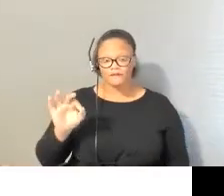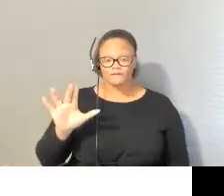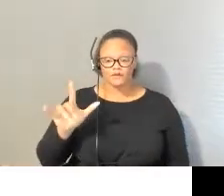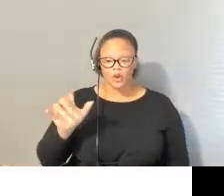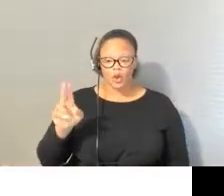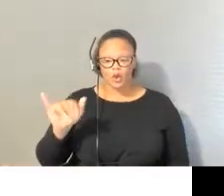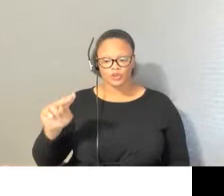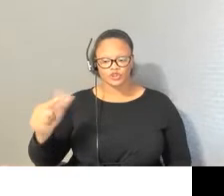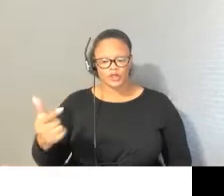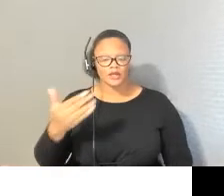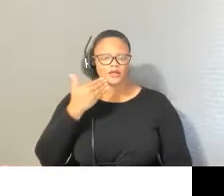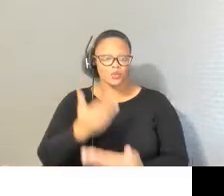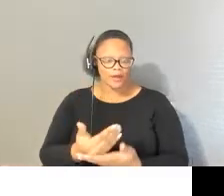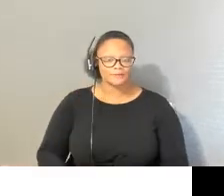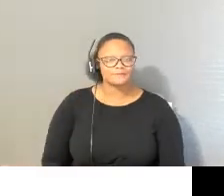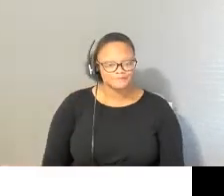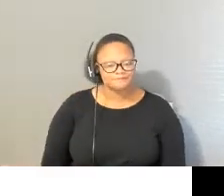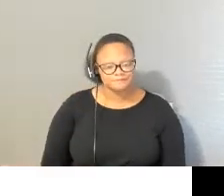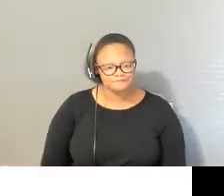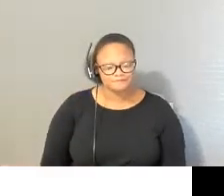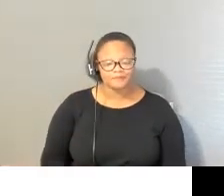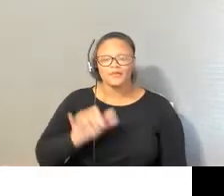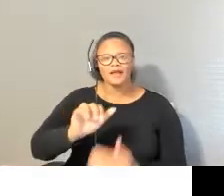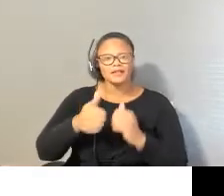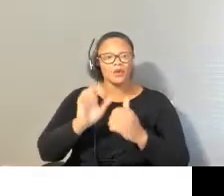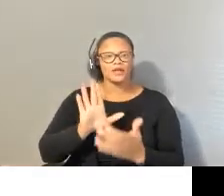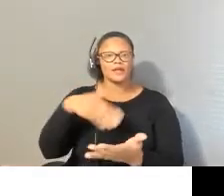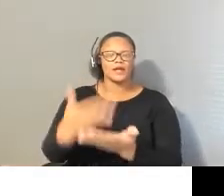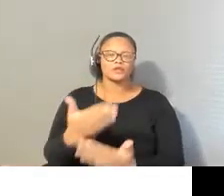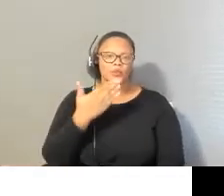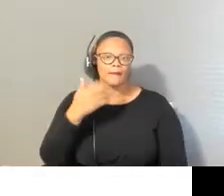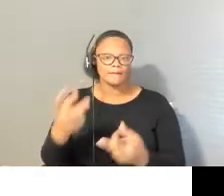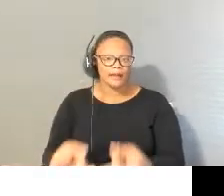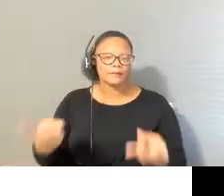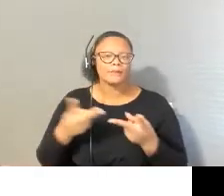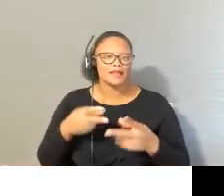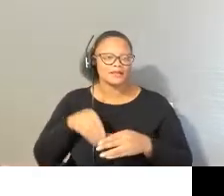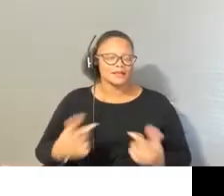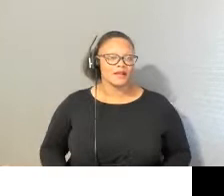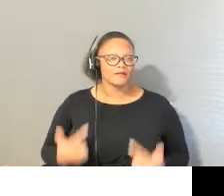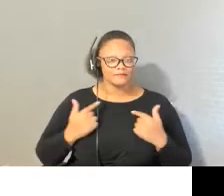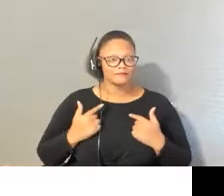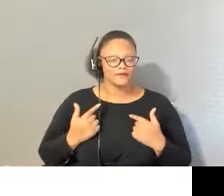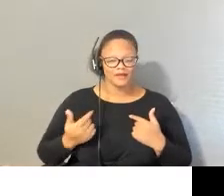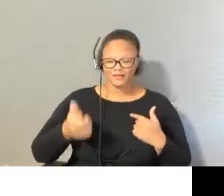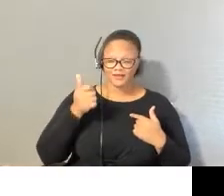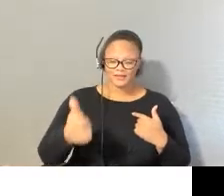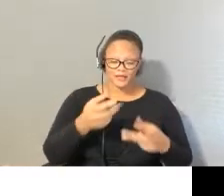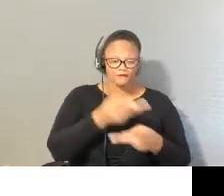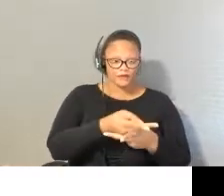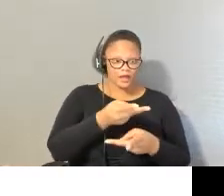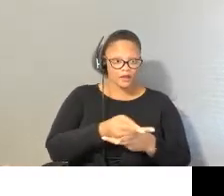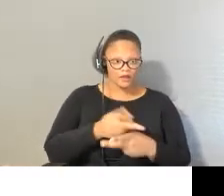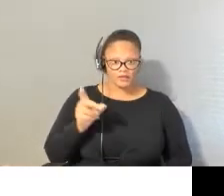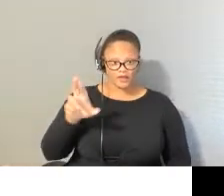of how we can get to a better place, a better state in life. And that self-care that Dr. Holt mentioned,